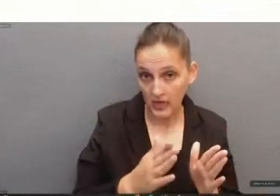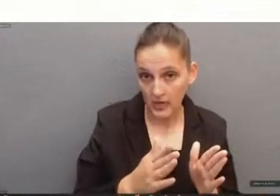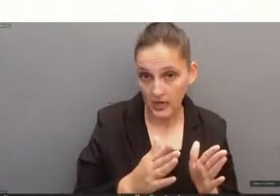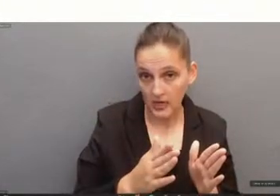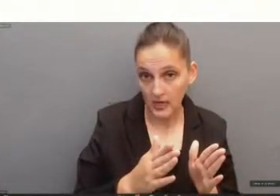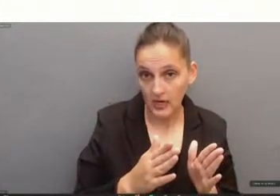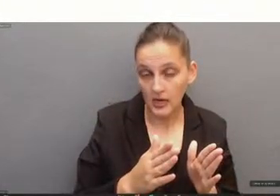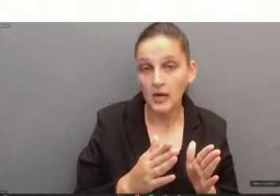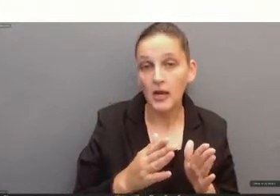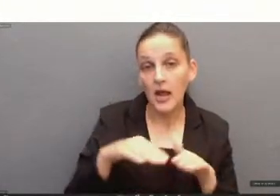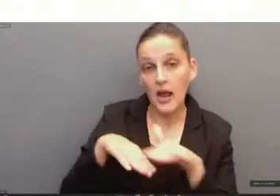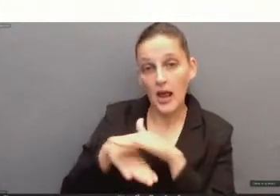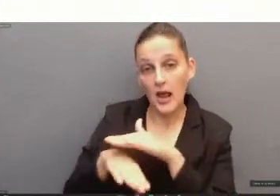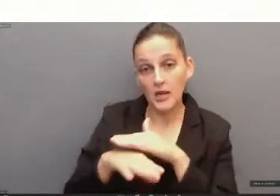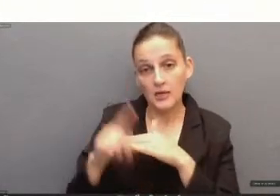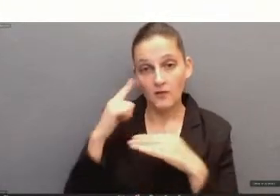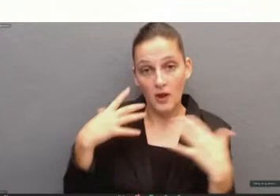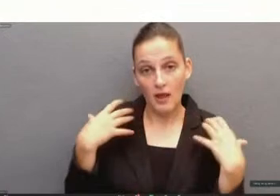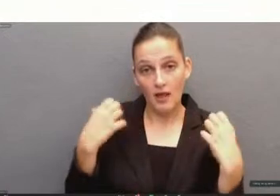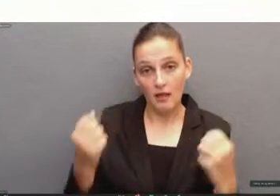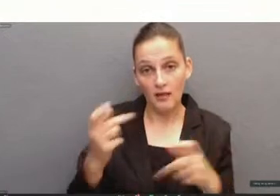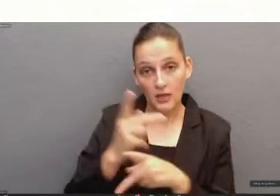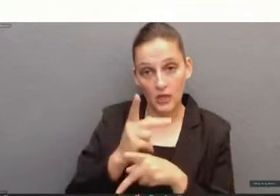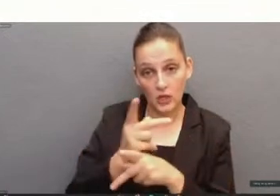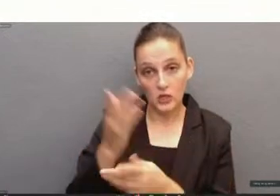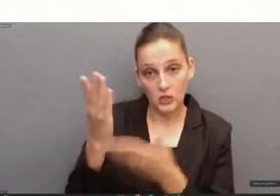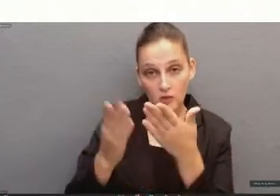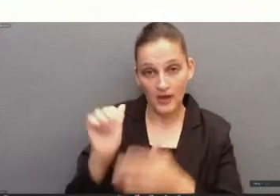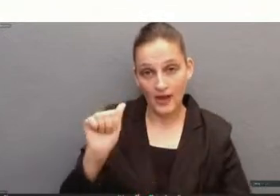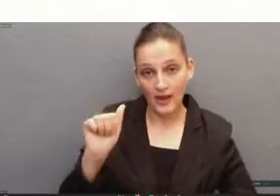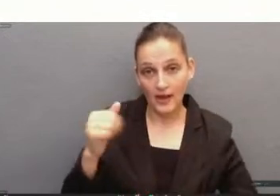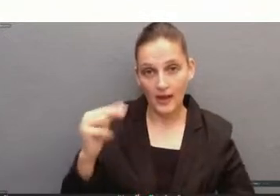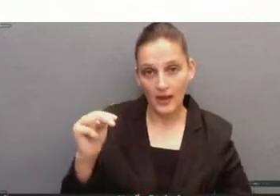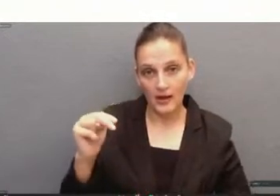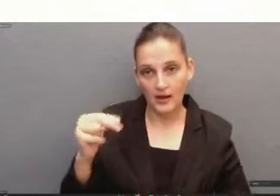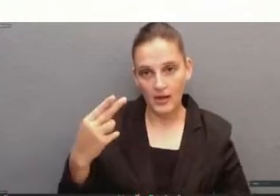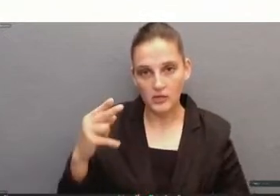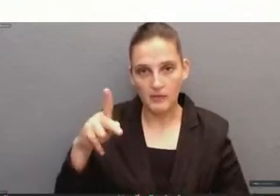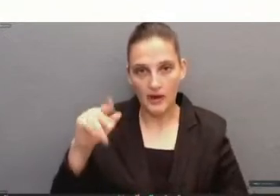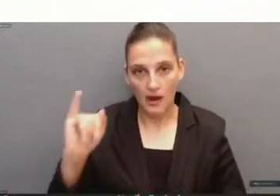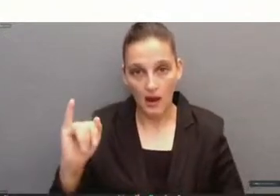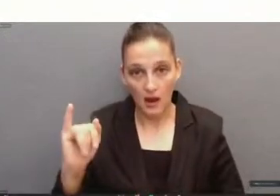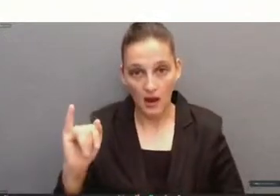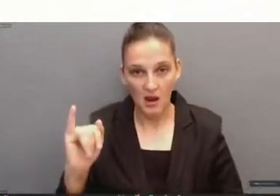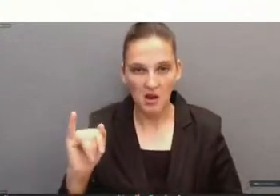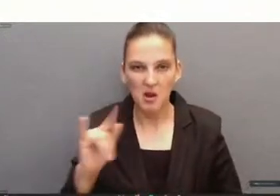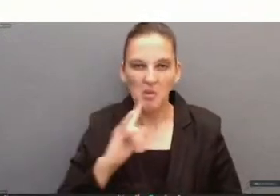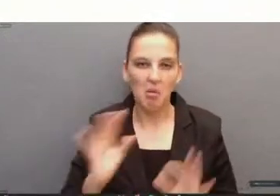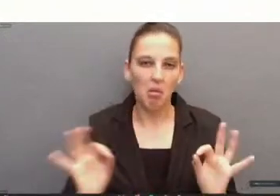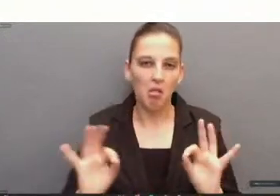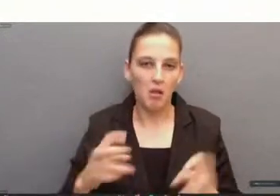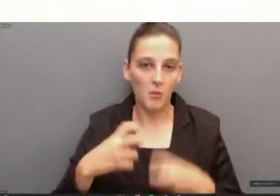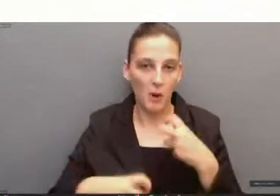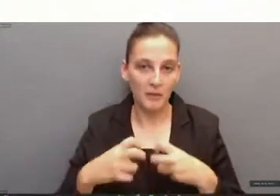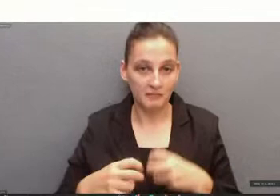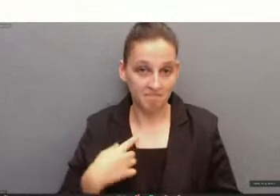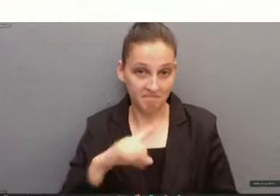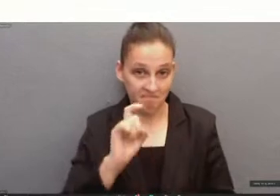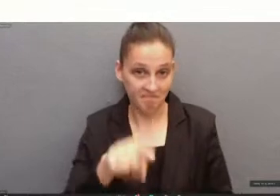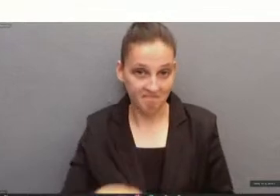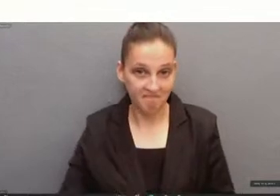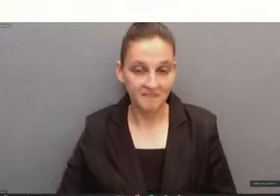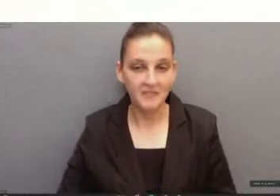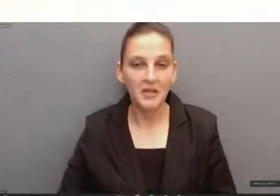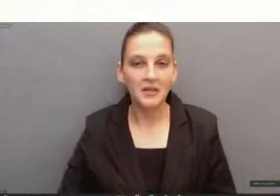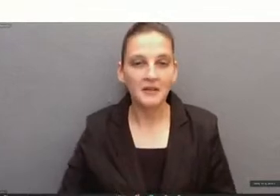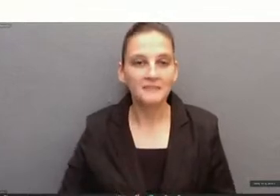access to healthcare services to the AANHPI is a minor problem. So let